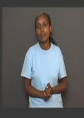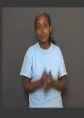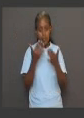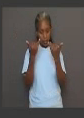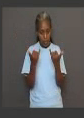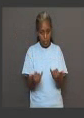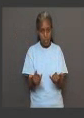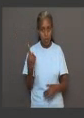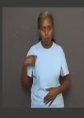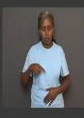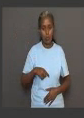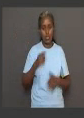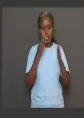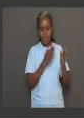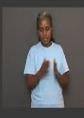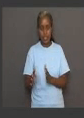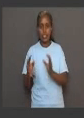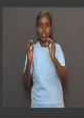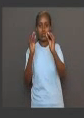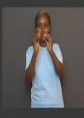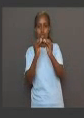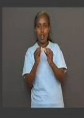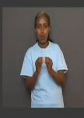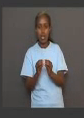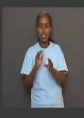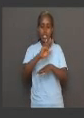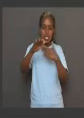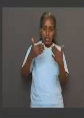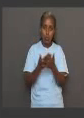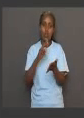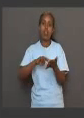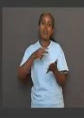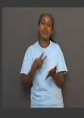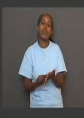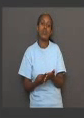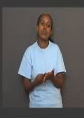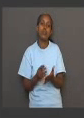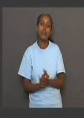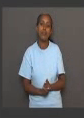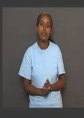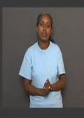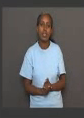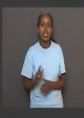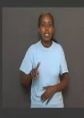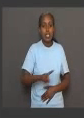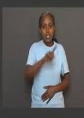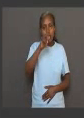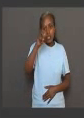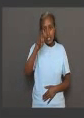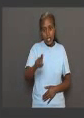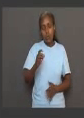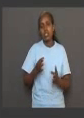Now we are ready to calculate the total volume. The equation